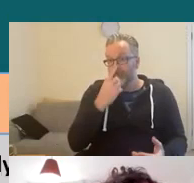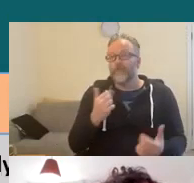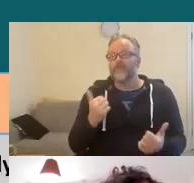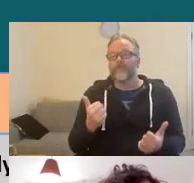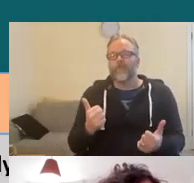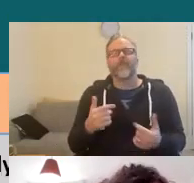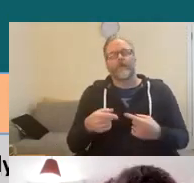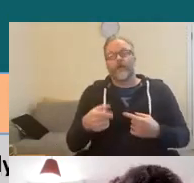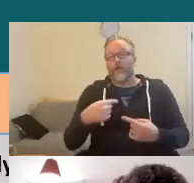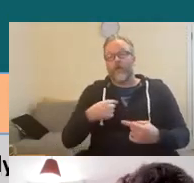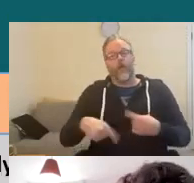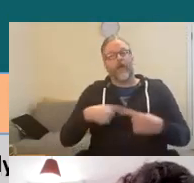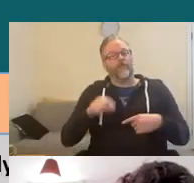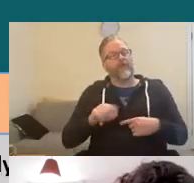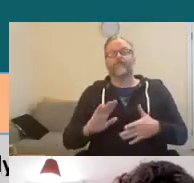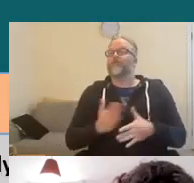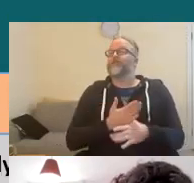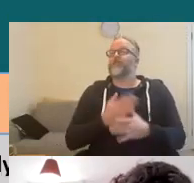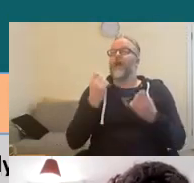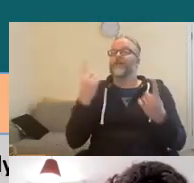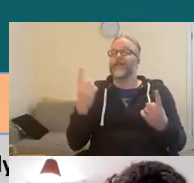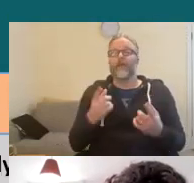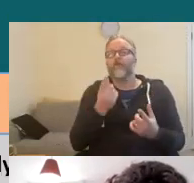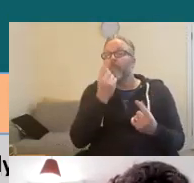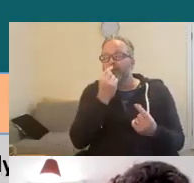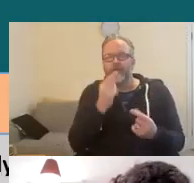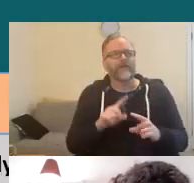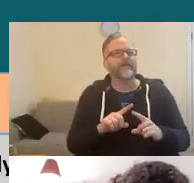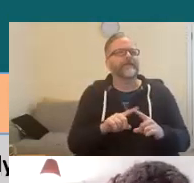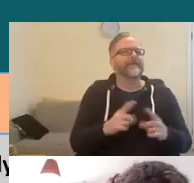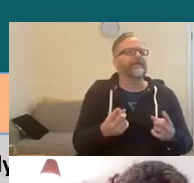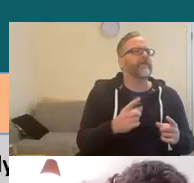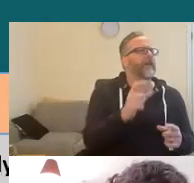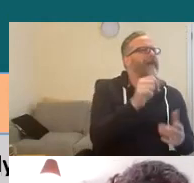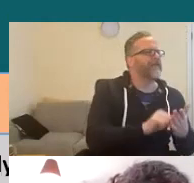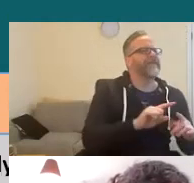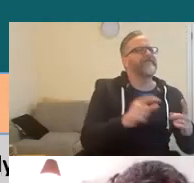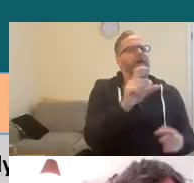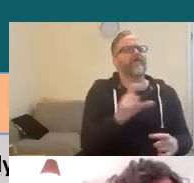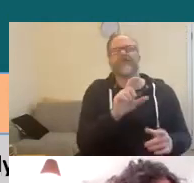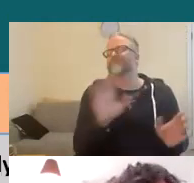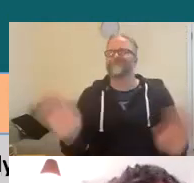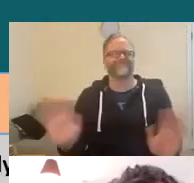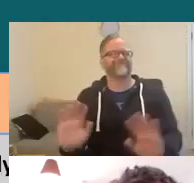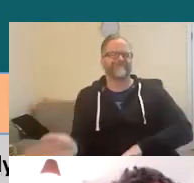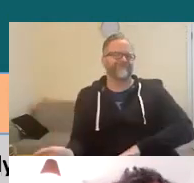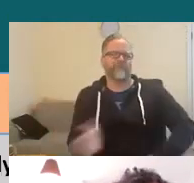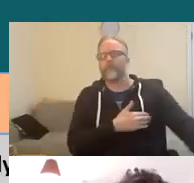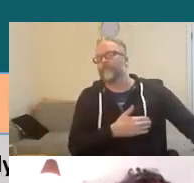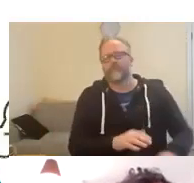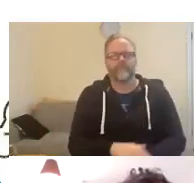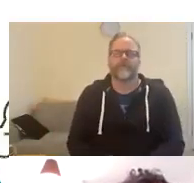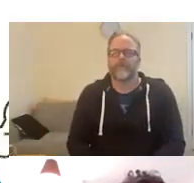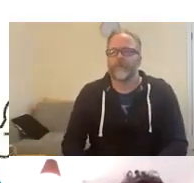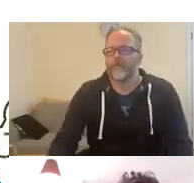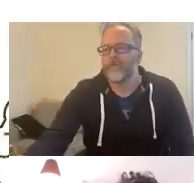taking us back to that original idea of potentially having different lists for different countries. We went back on that entirely.